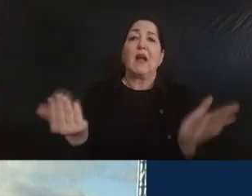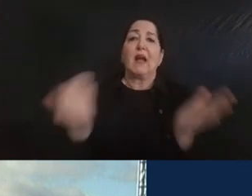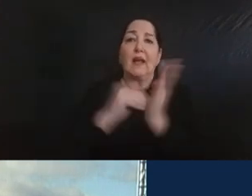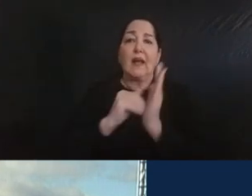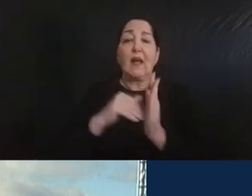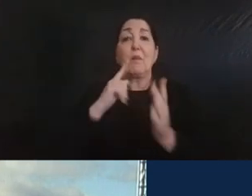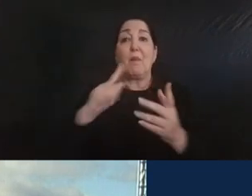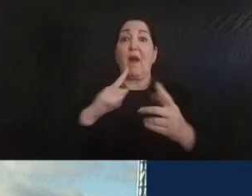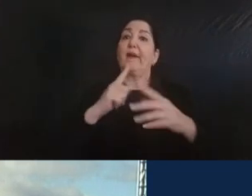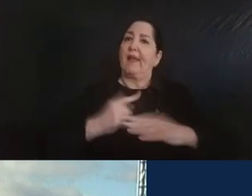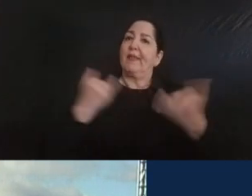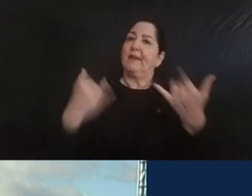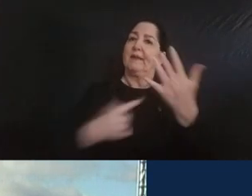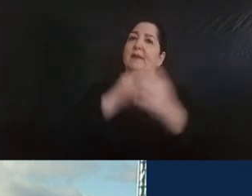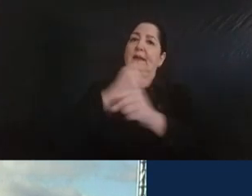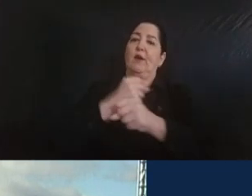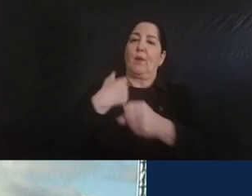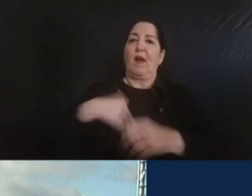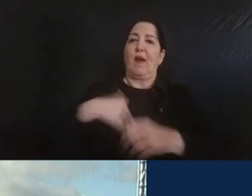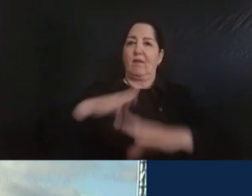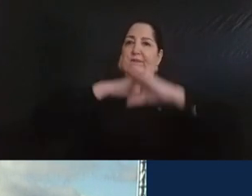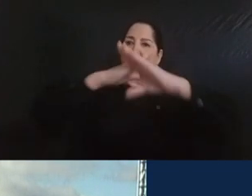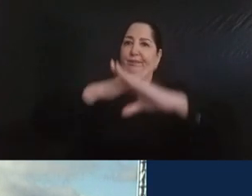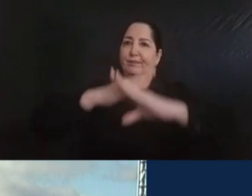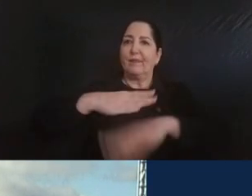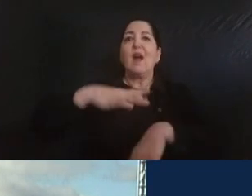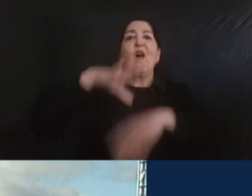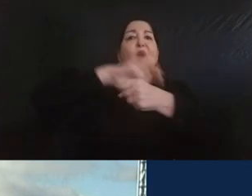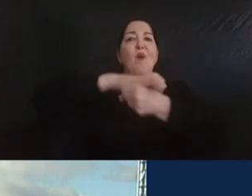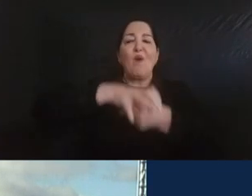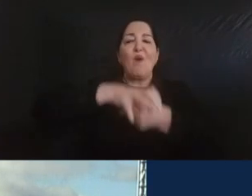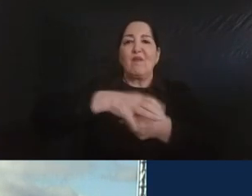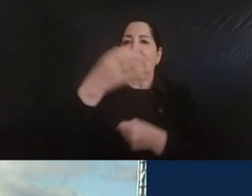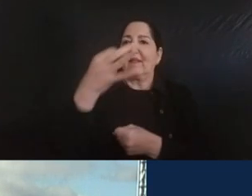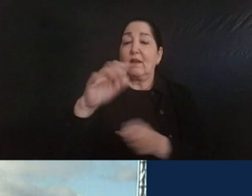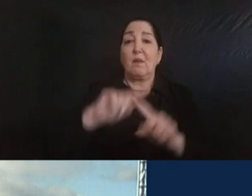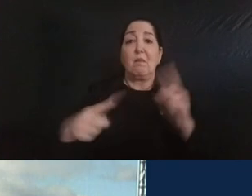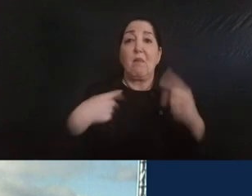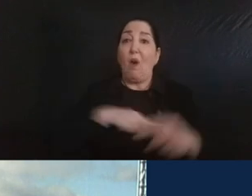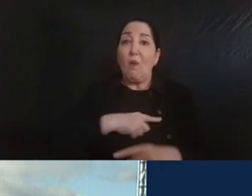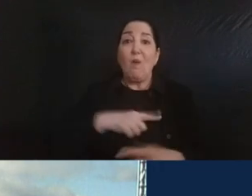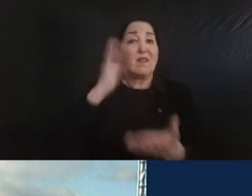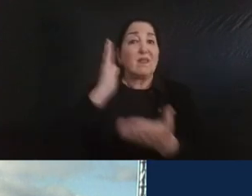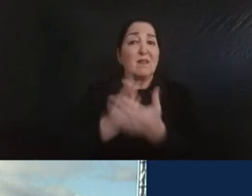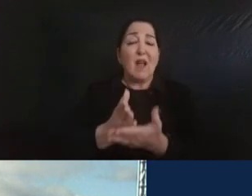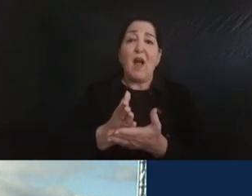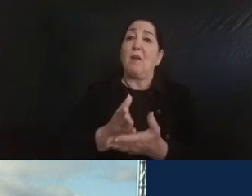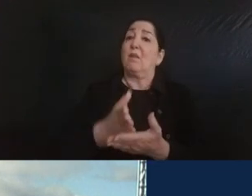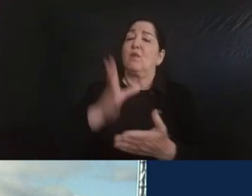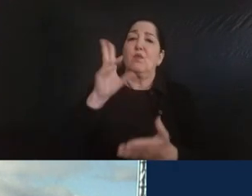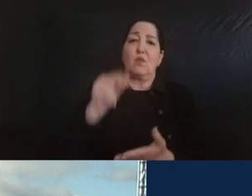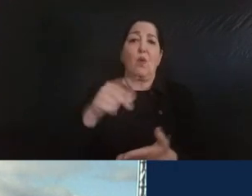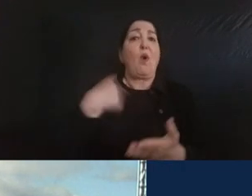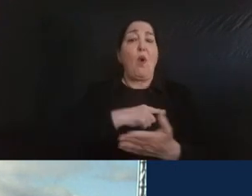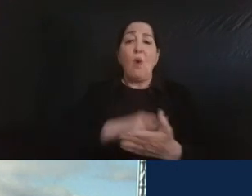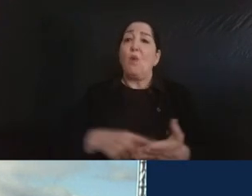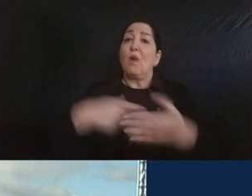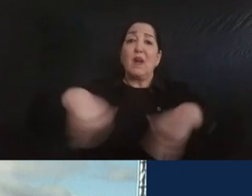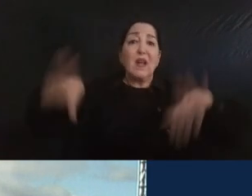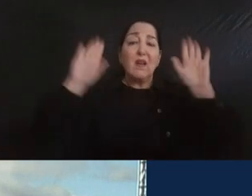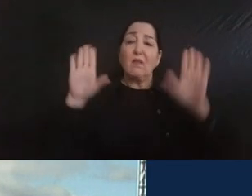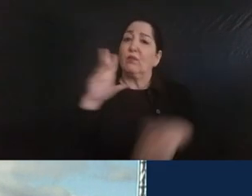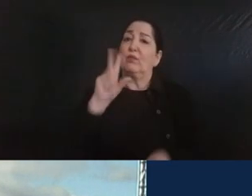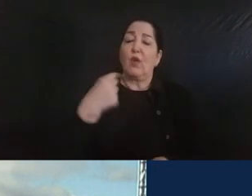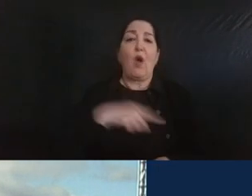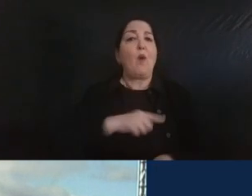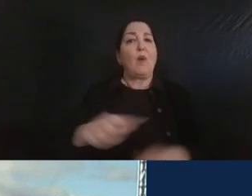have this obstacle to face this year of COVID-19, we can't break for a minute. We can't stand down. We have